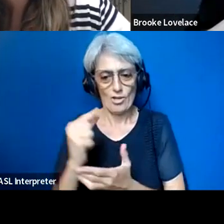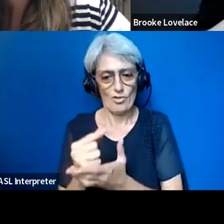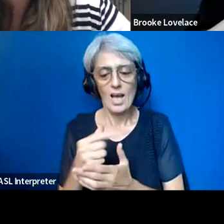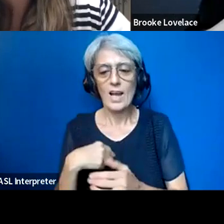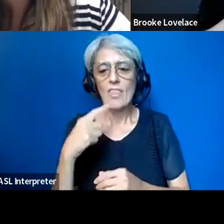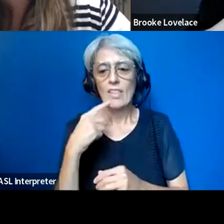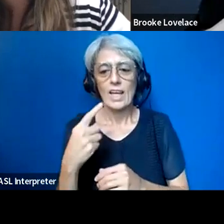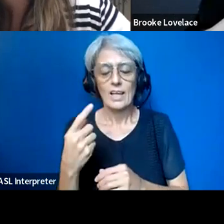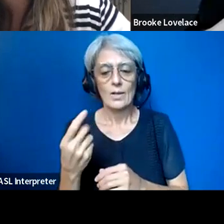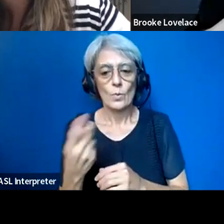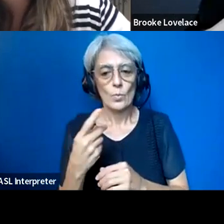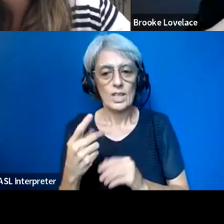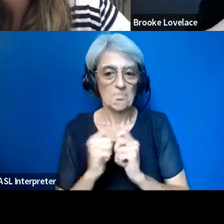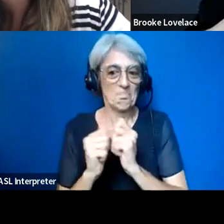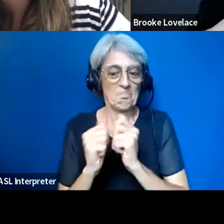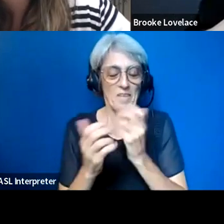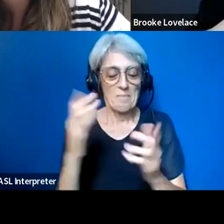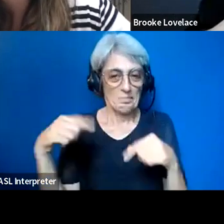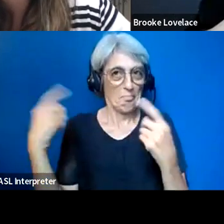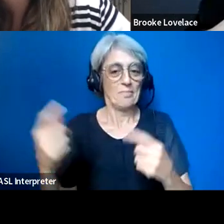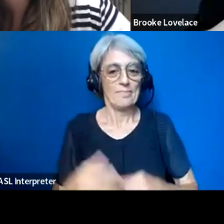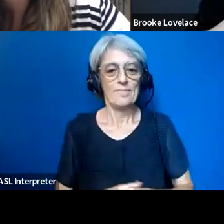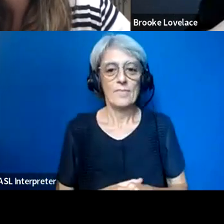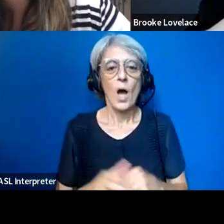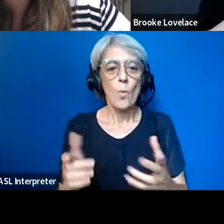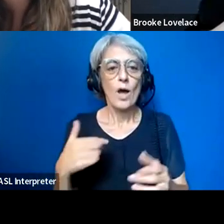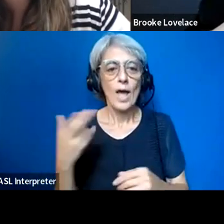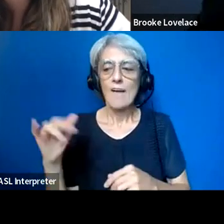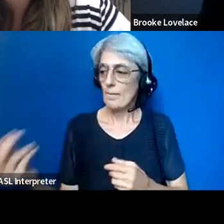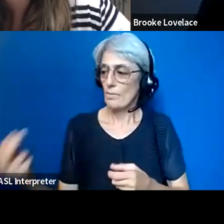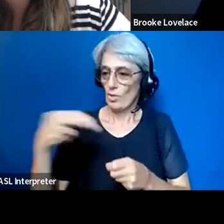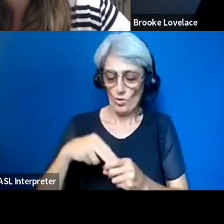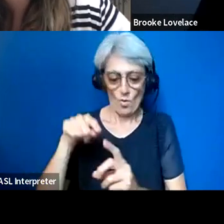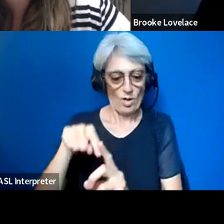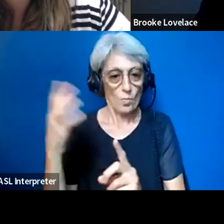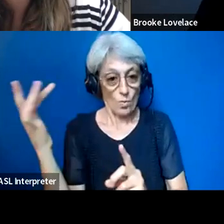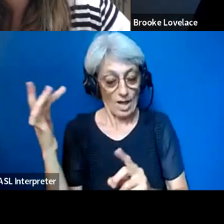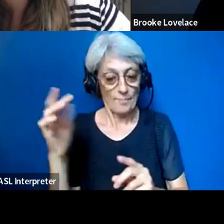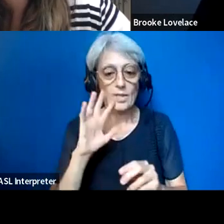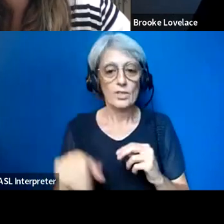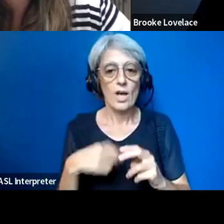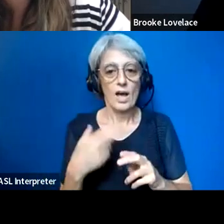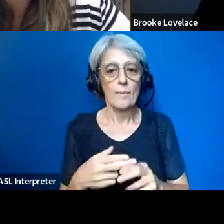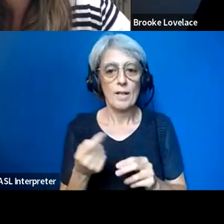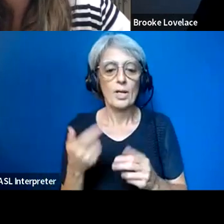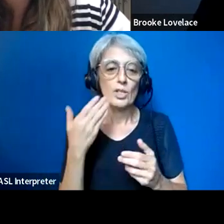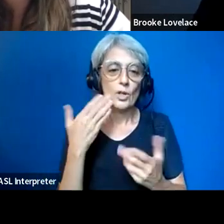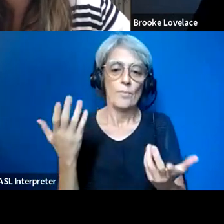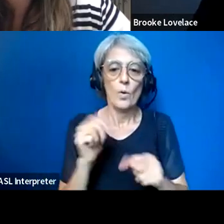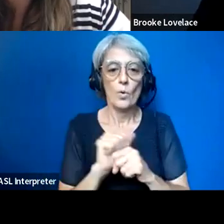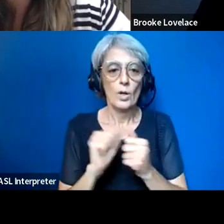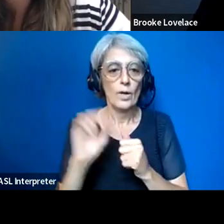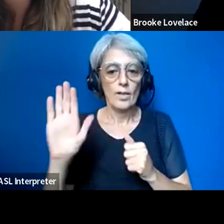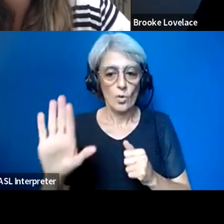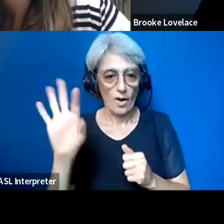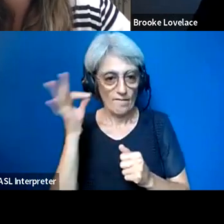there. But I wanted to have him join us today to talk a little bit about, working with your federal